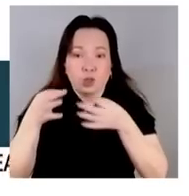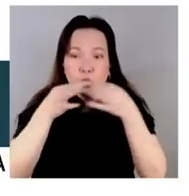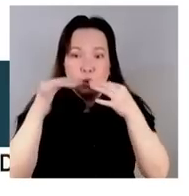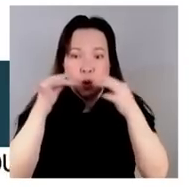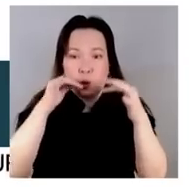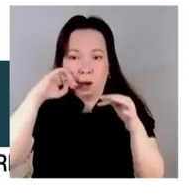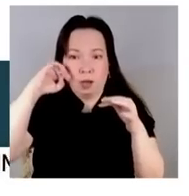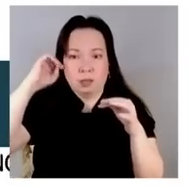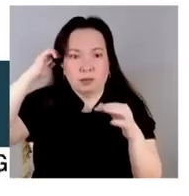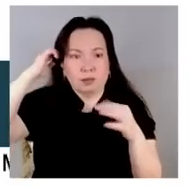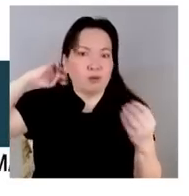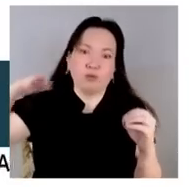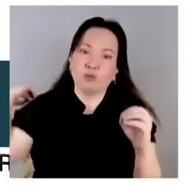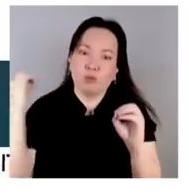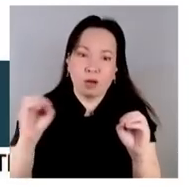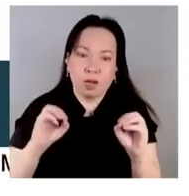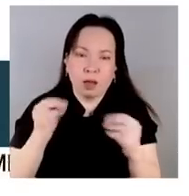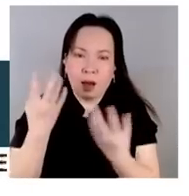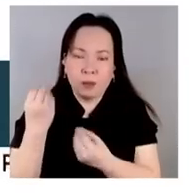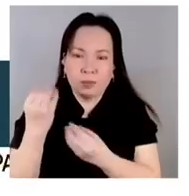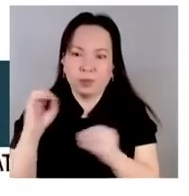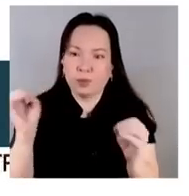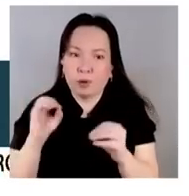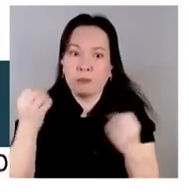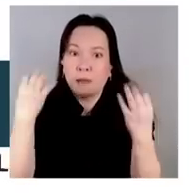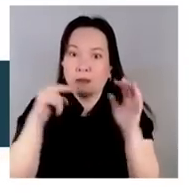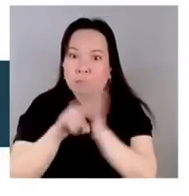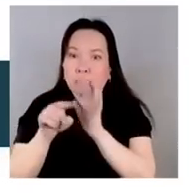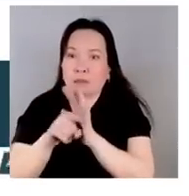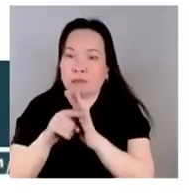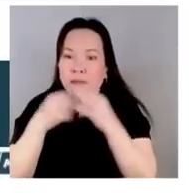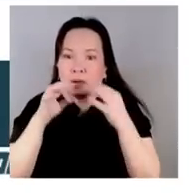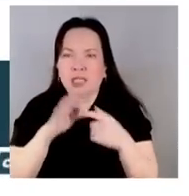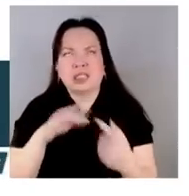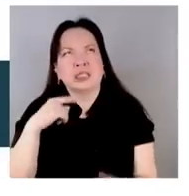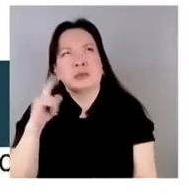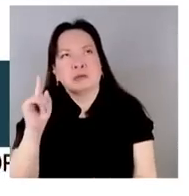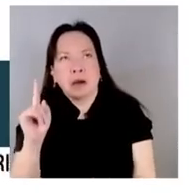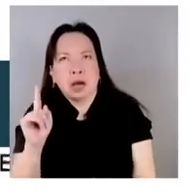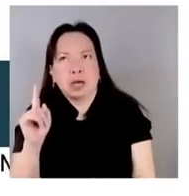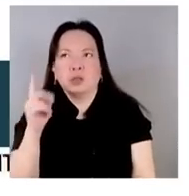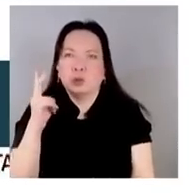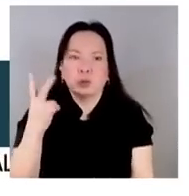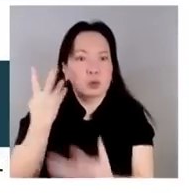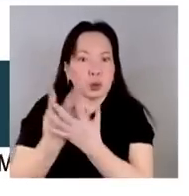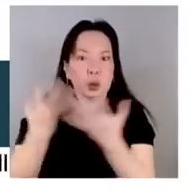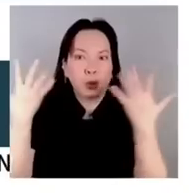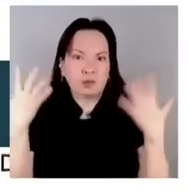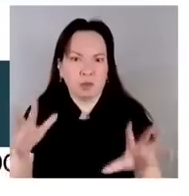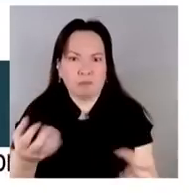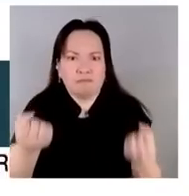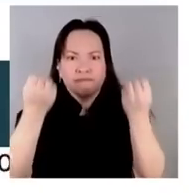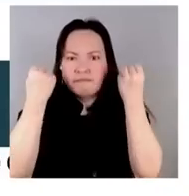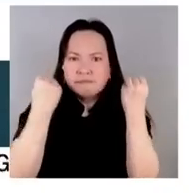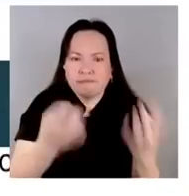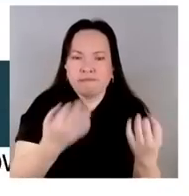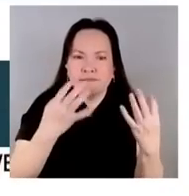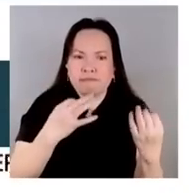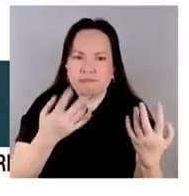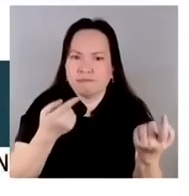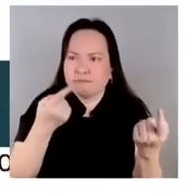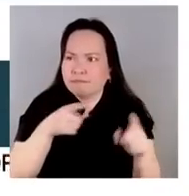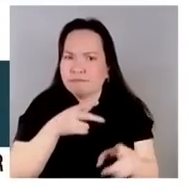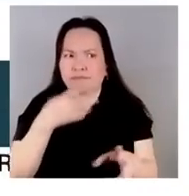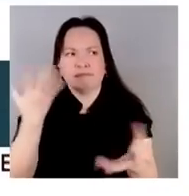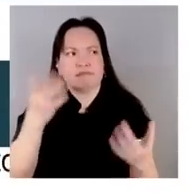simply hasn't happened. Of the thousands of killings, we've only seen two convictions of a handful of lower level perpetrators. Mm.